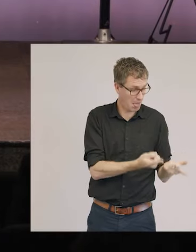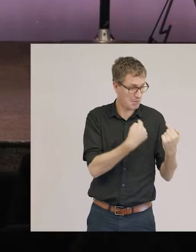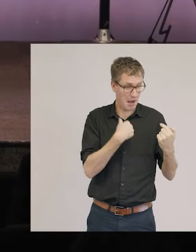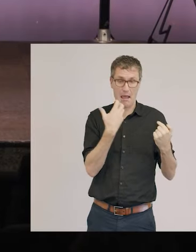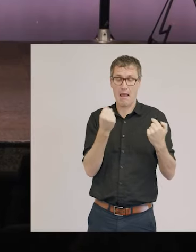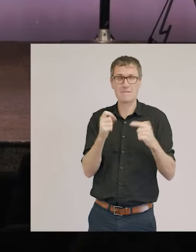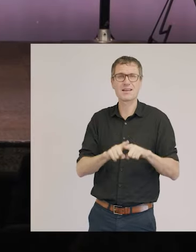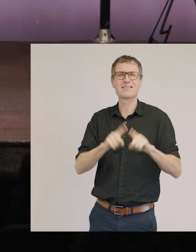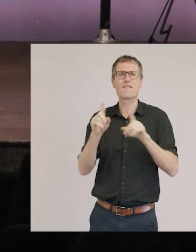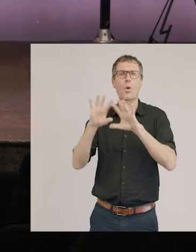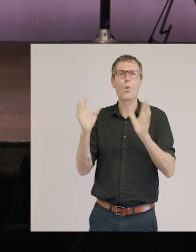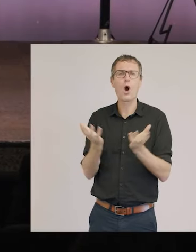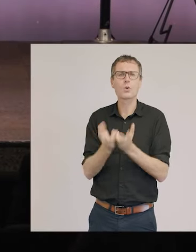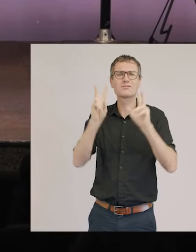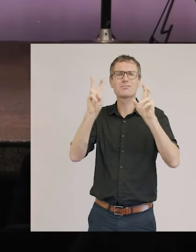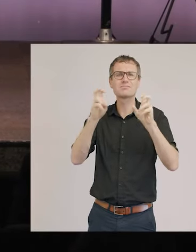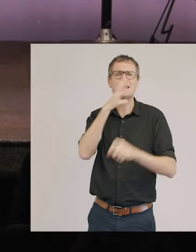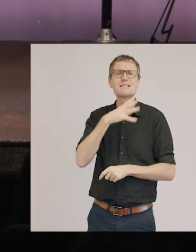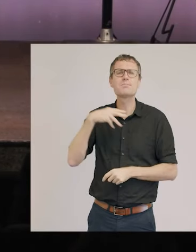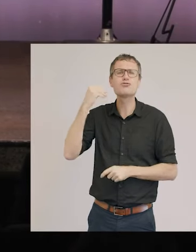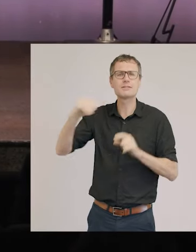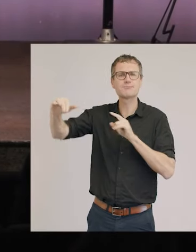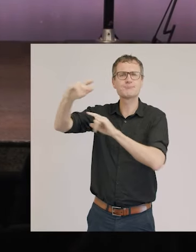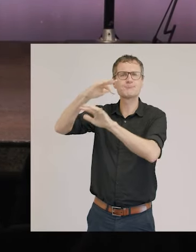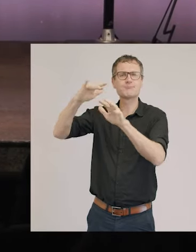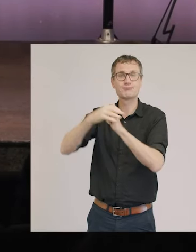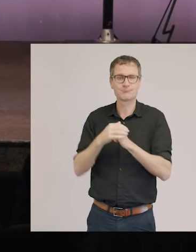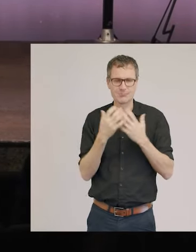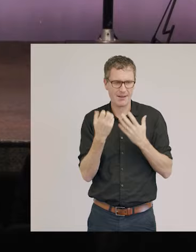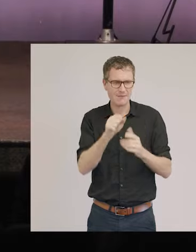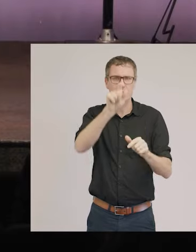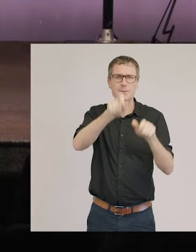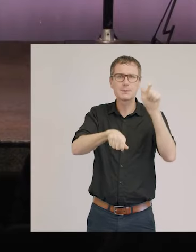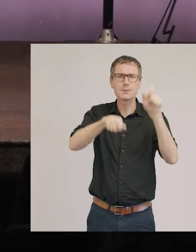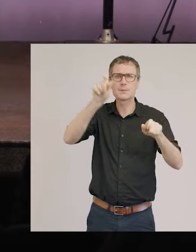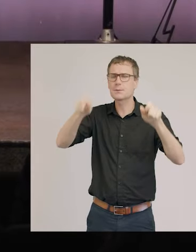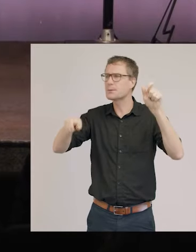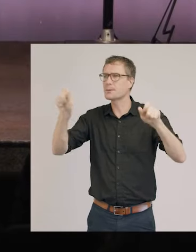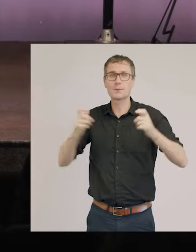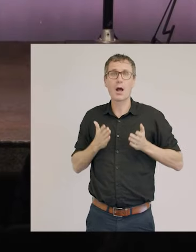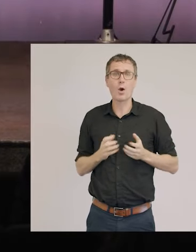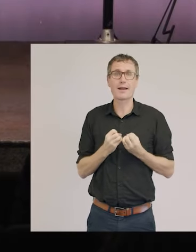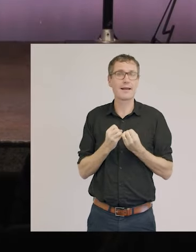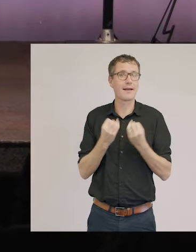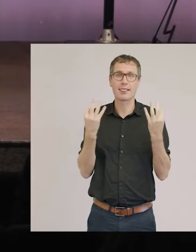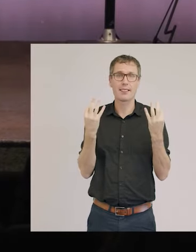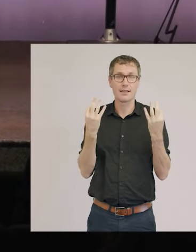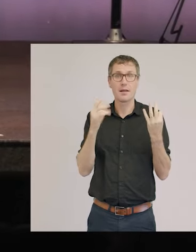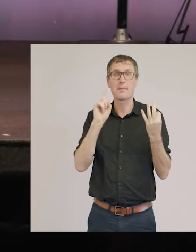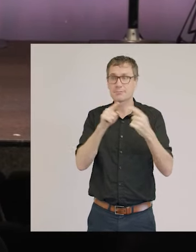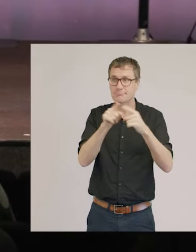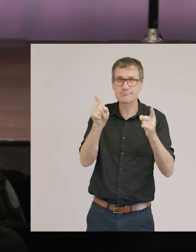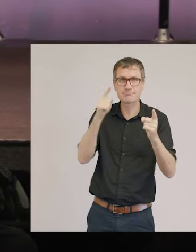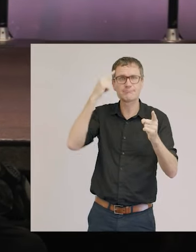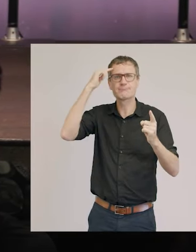probably even more real than the one we can see. It's the spiritual realm. And there are these beings that don't have bodies,